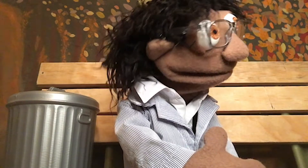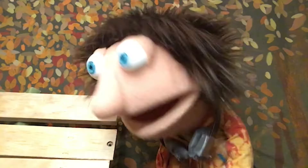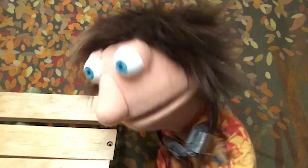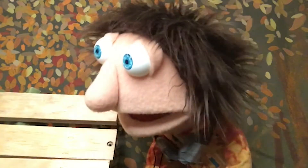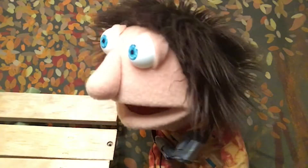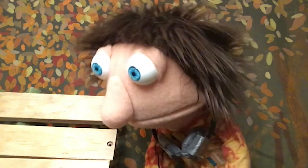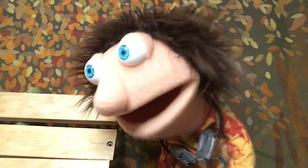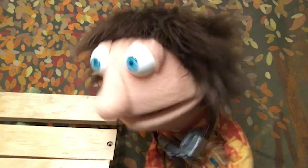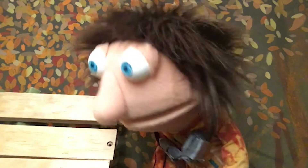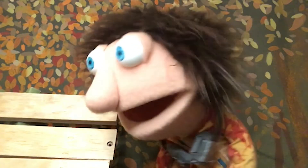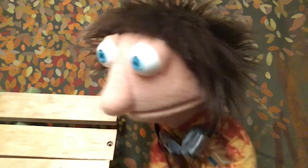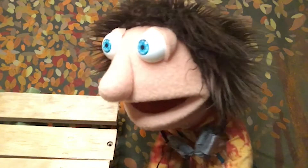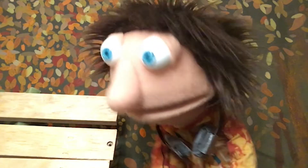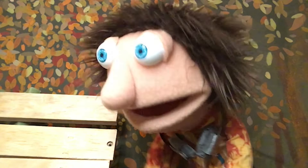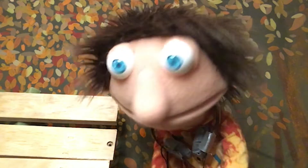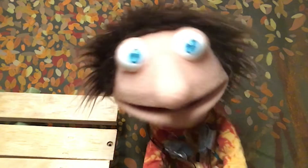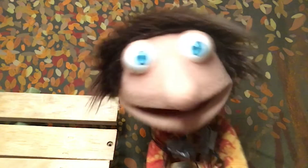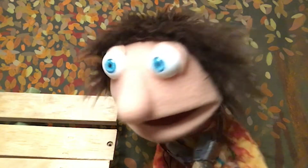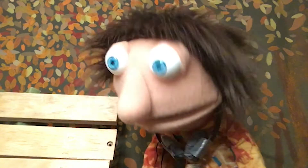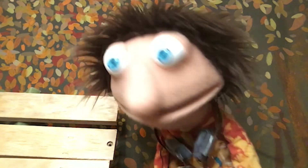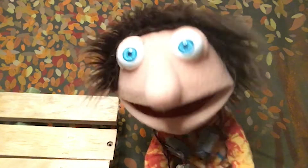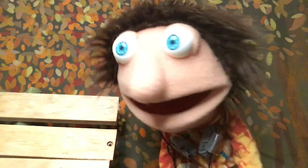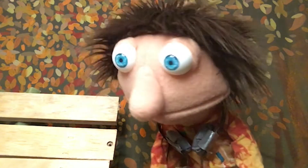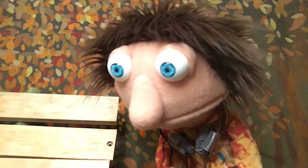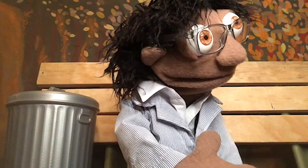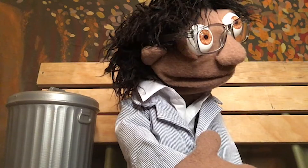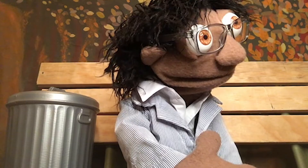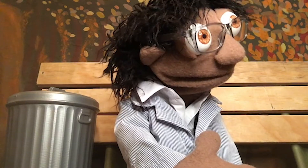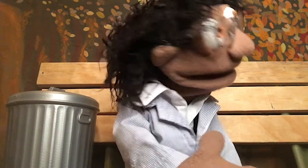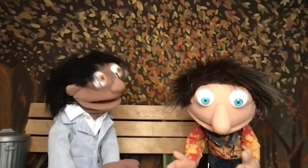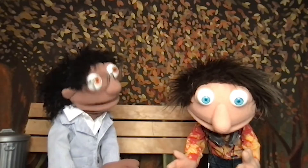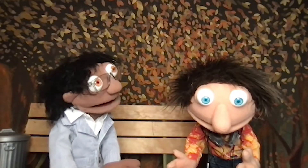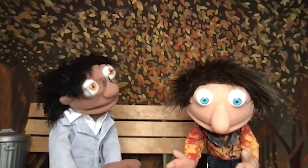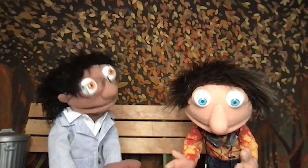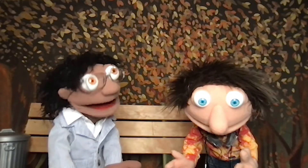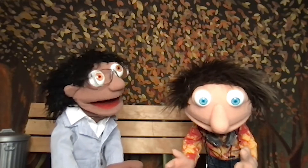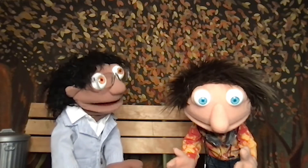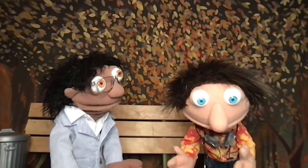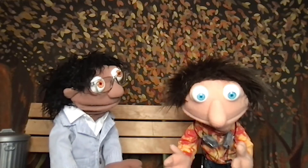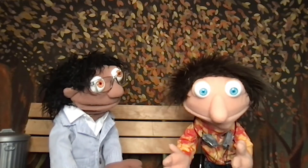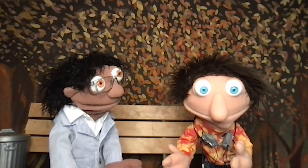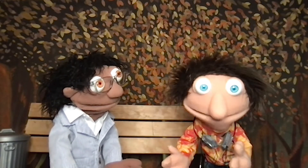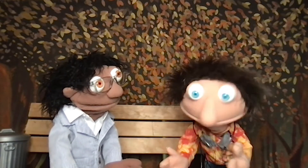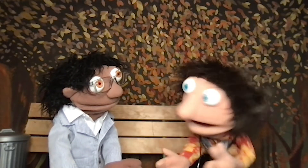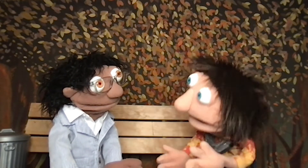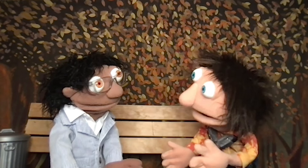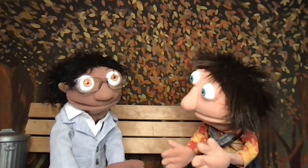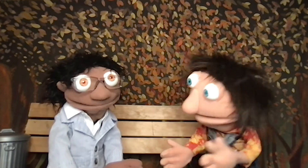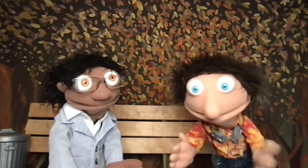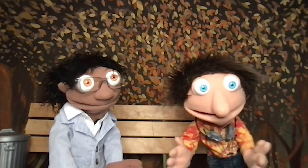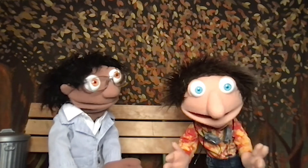forget about the poor, ugly, different animals. You're just like everybody else. So you're not going back? Are you